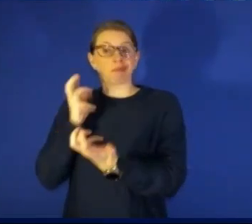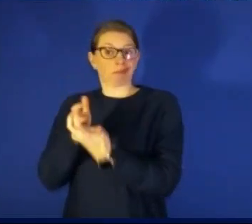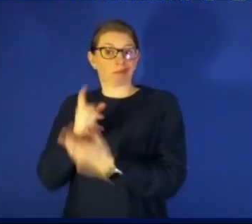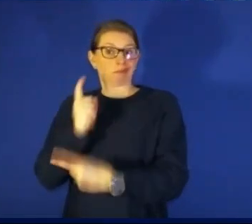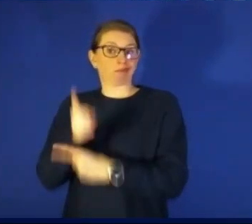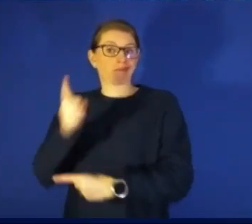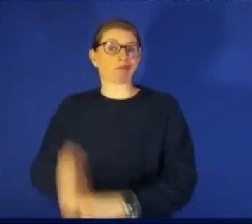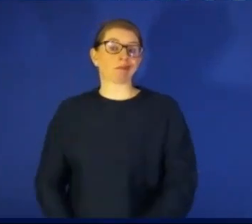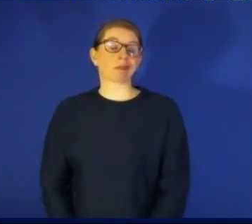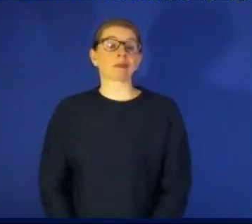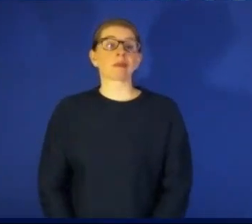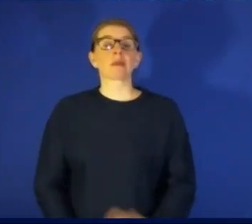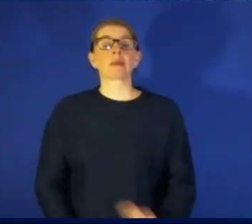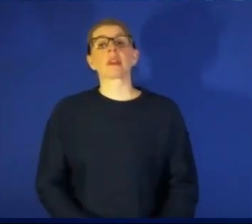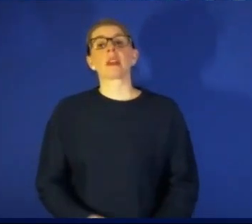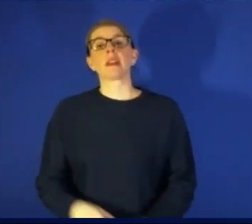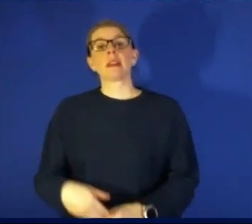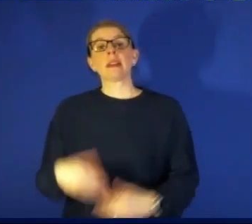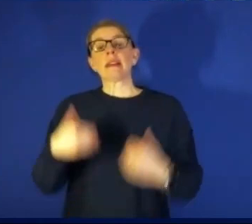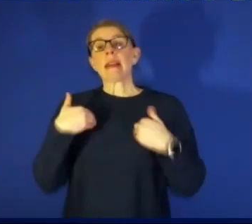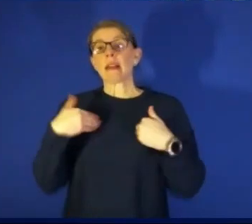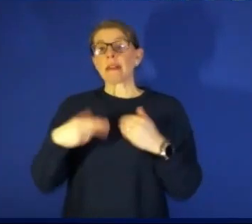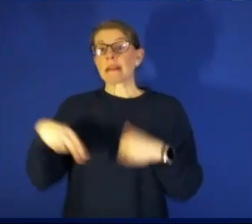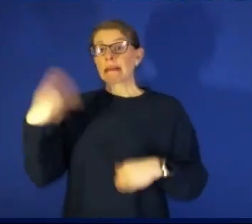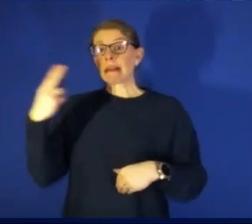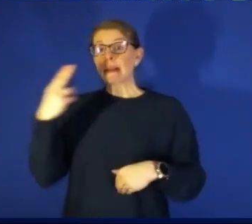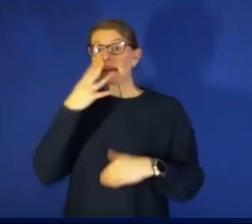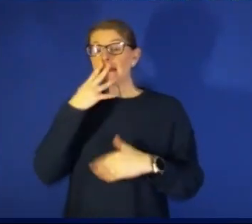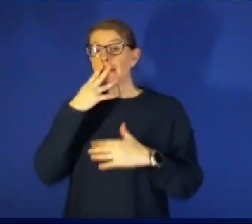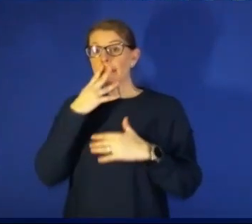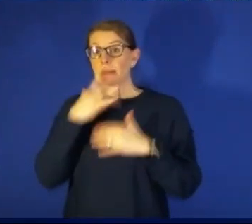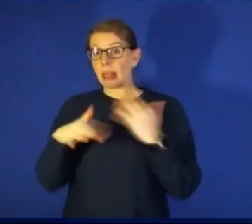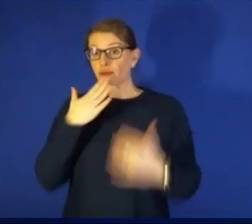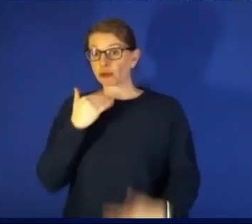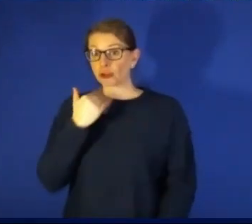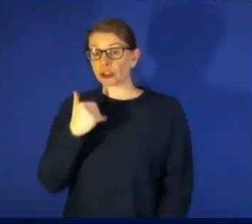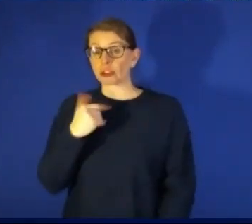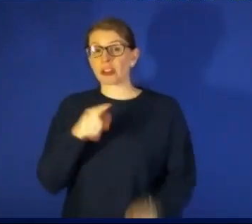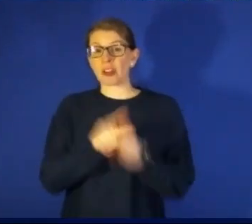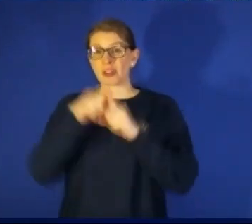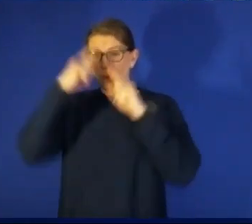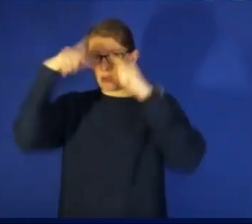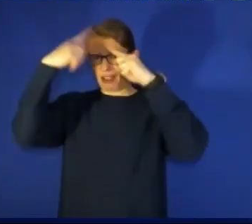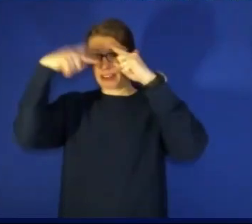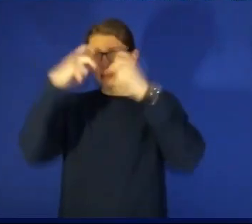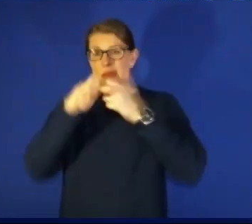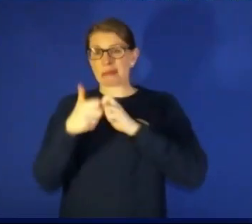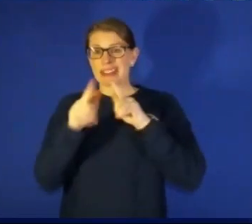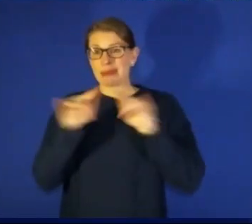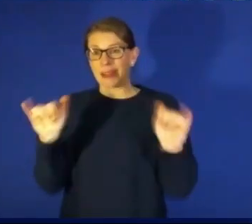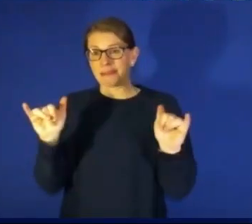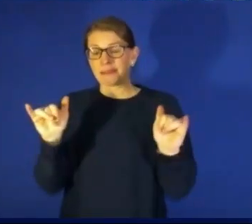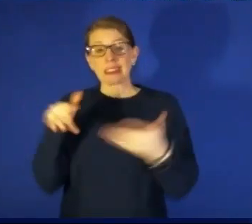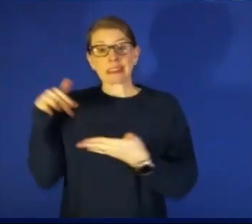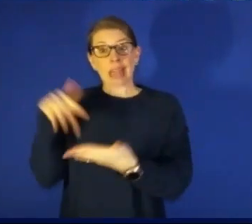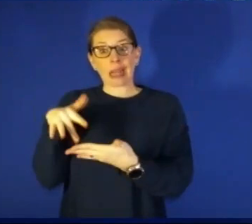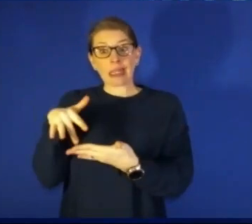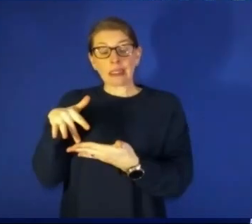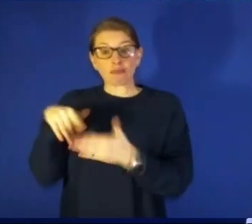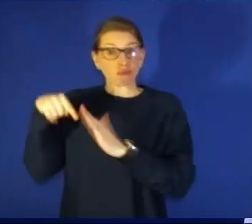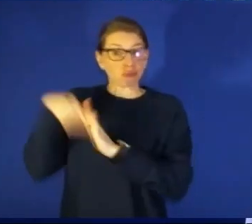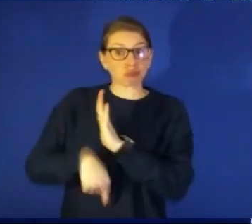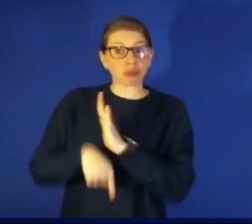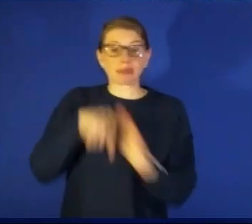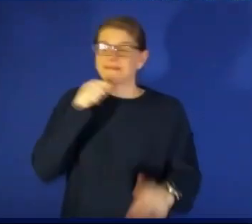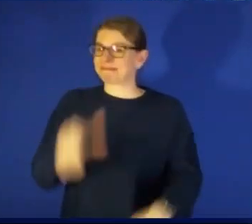Having high blood sugars and cognitive issues at the same time has not been well studied. The